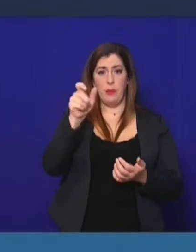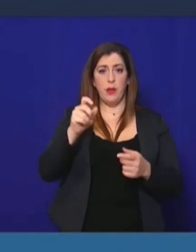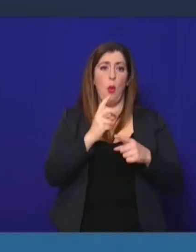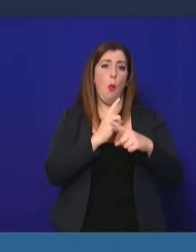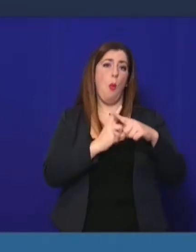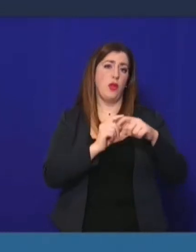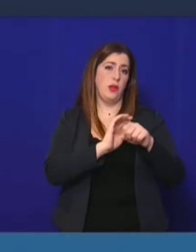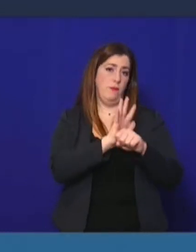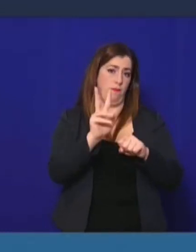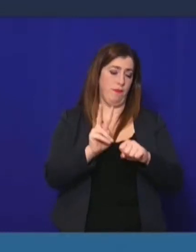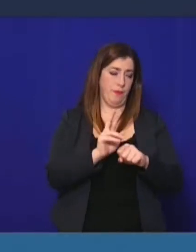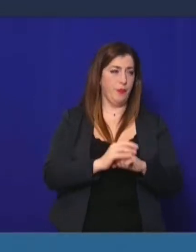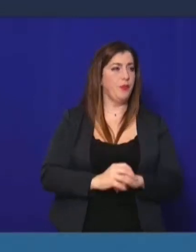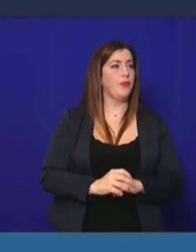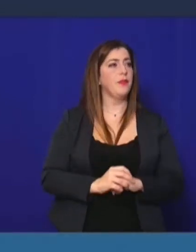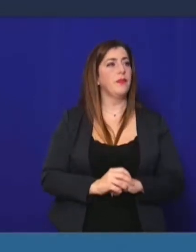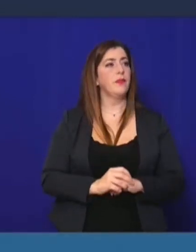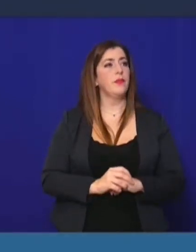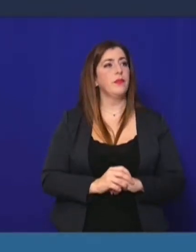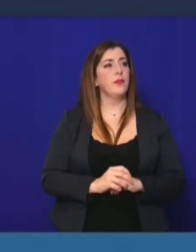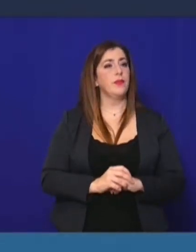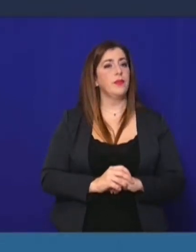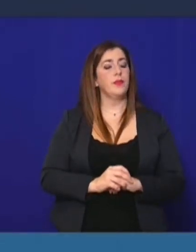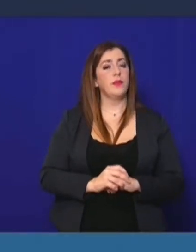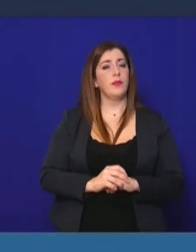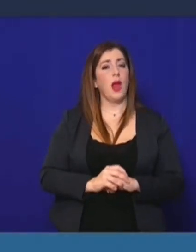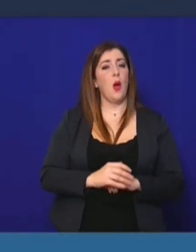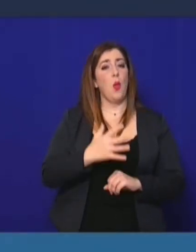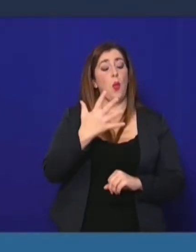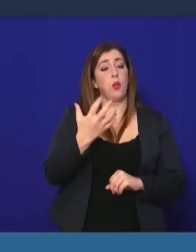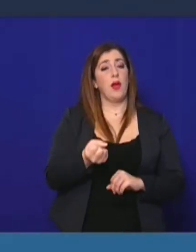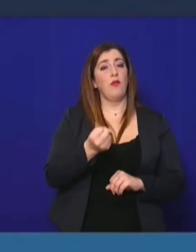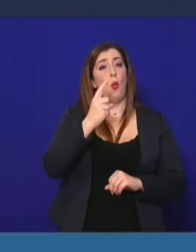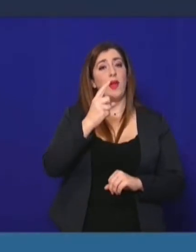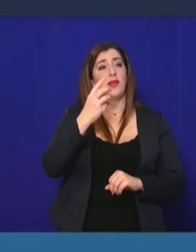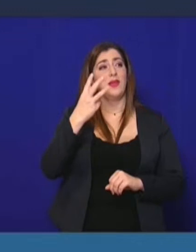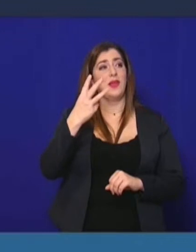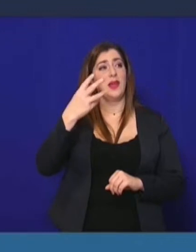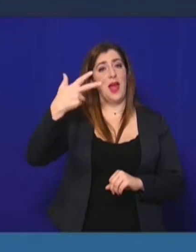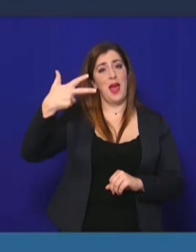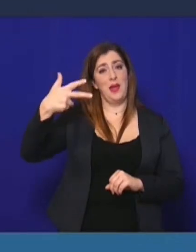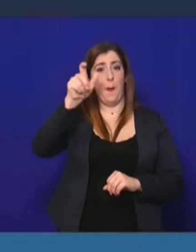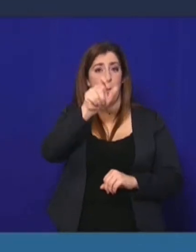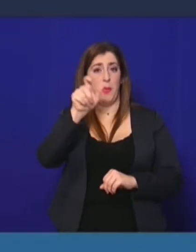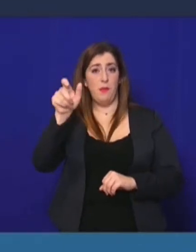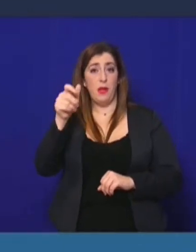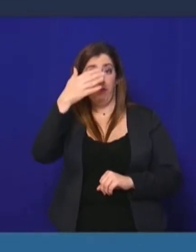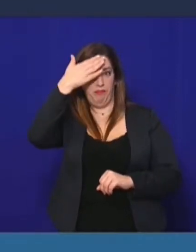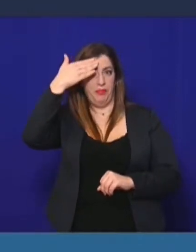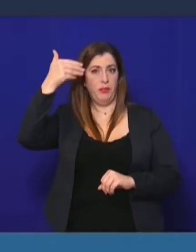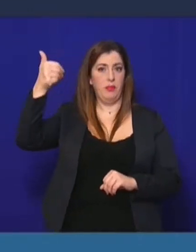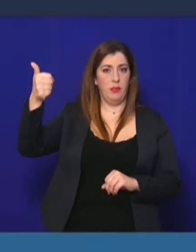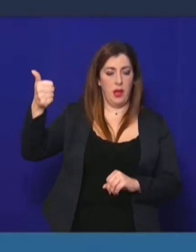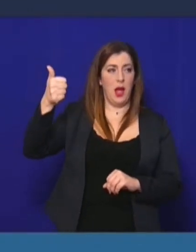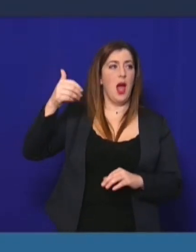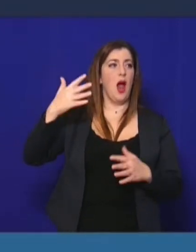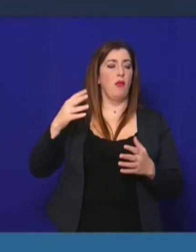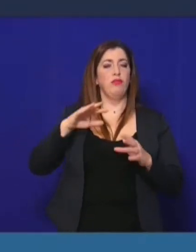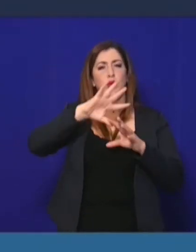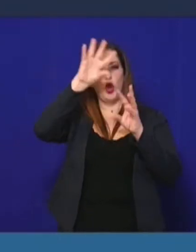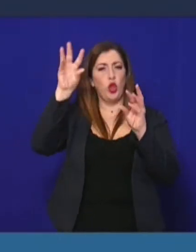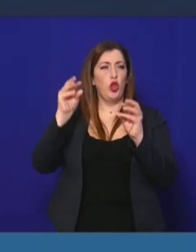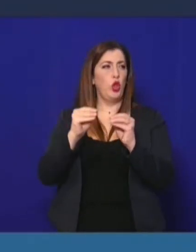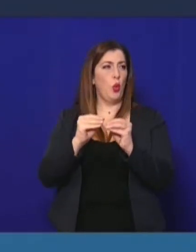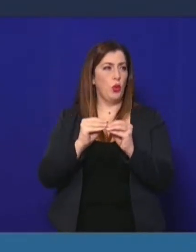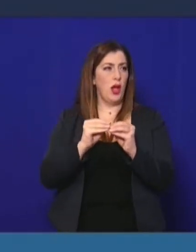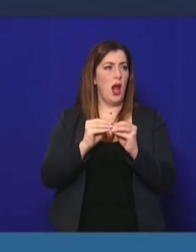12,665. We also had 138 persons who have recovered, so the total number of recovered persons is